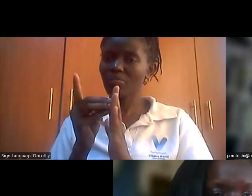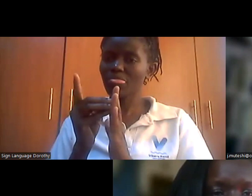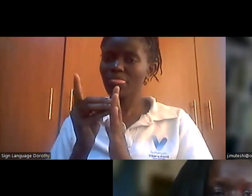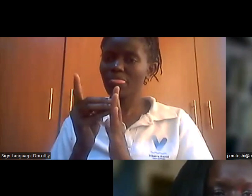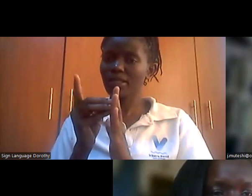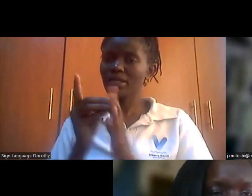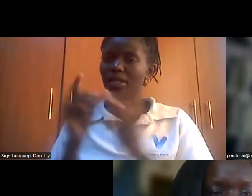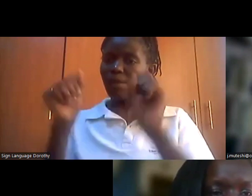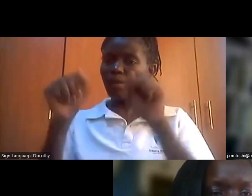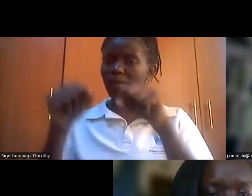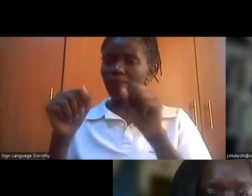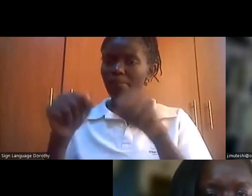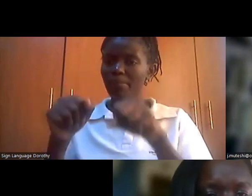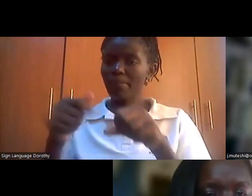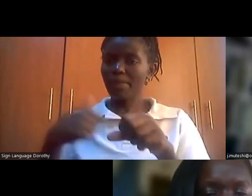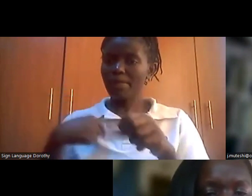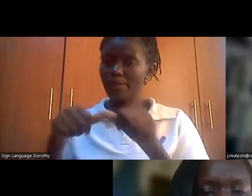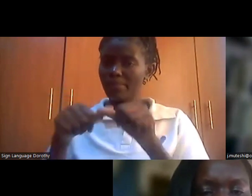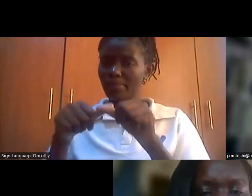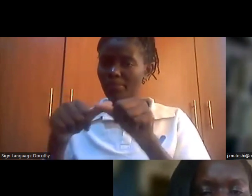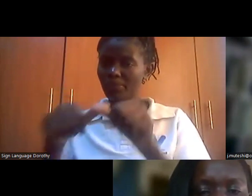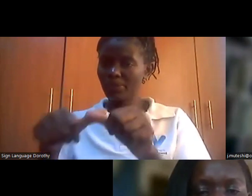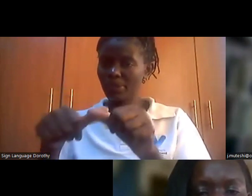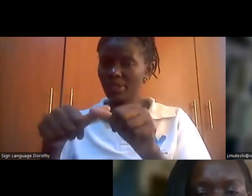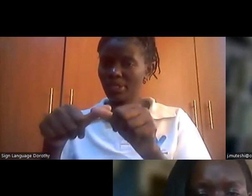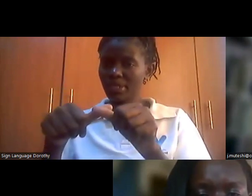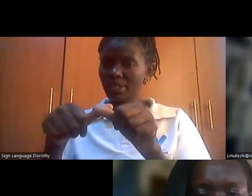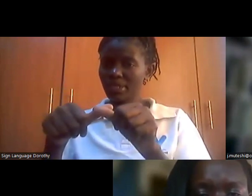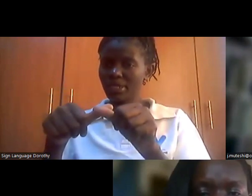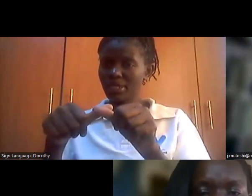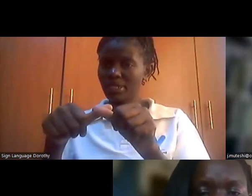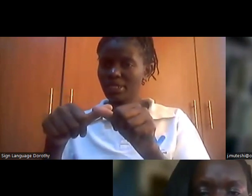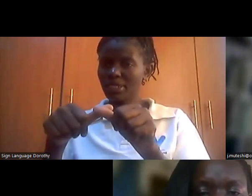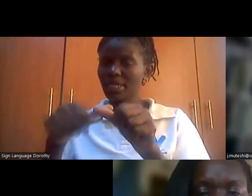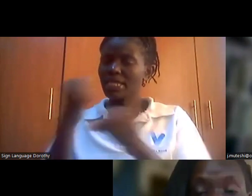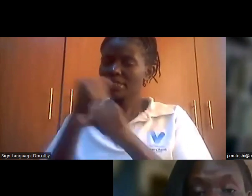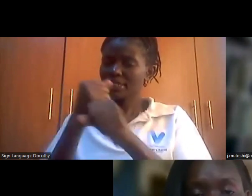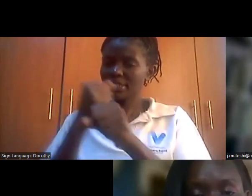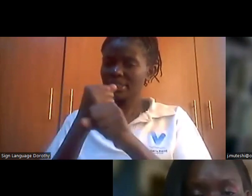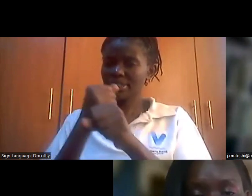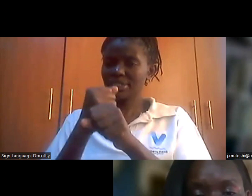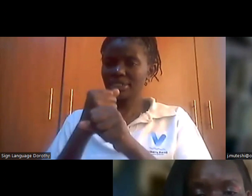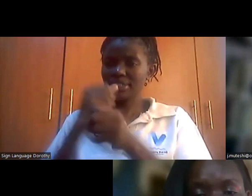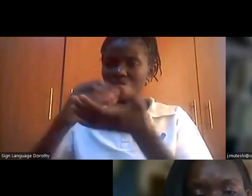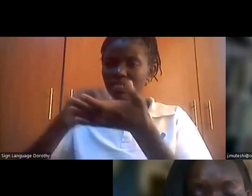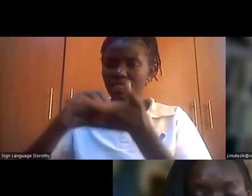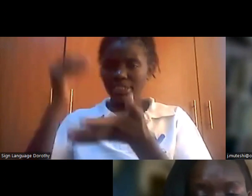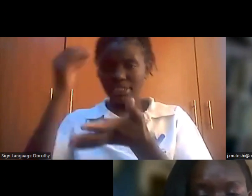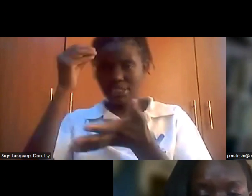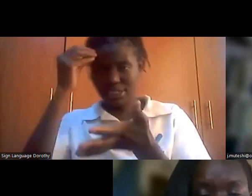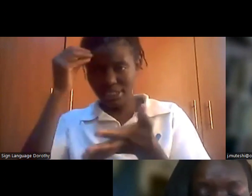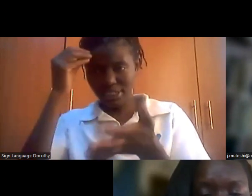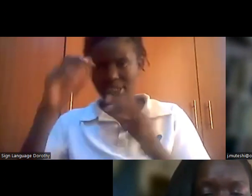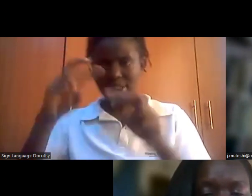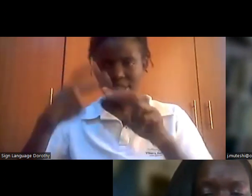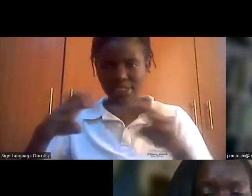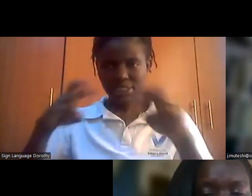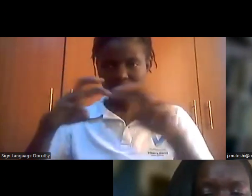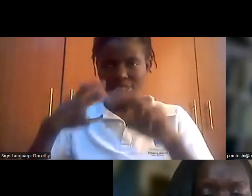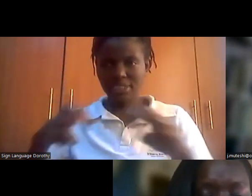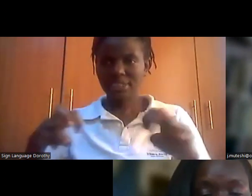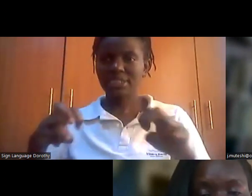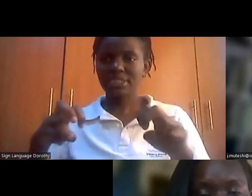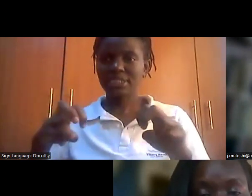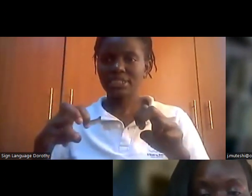go directly to our study, is that we did a study, and we are currently funded by